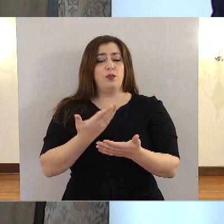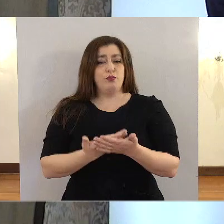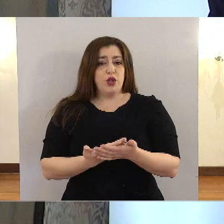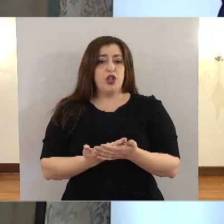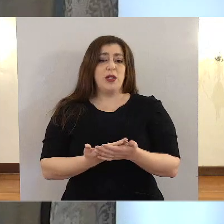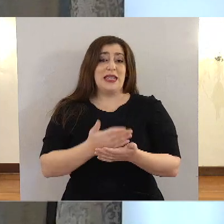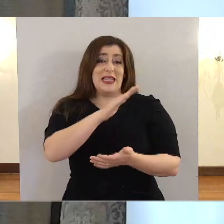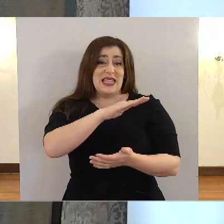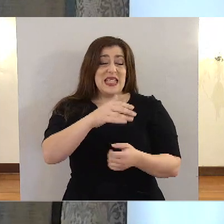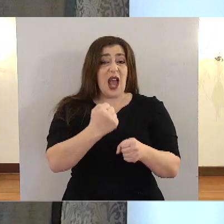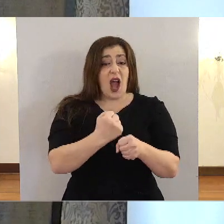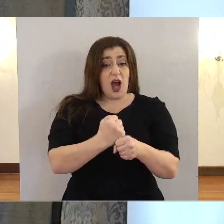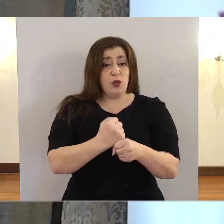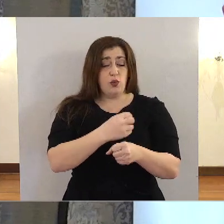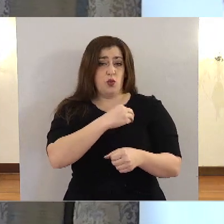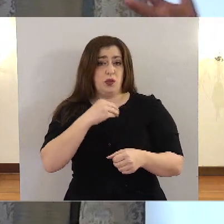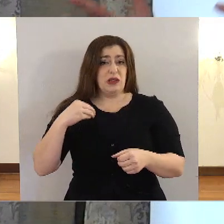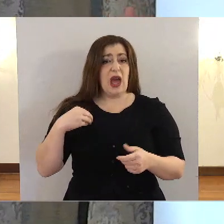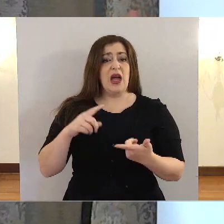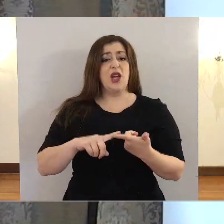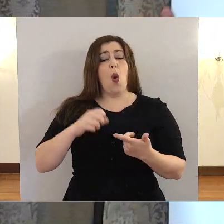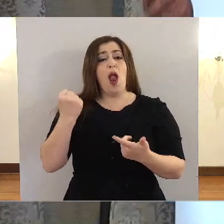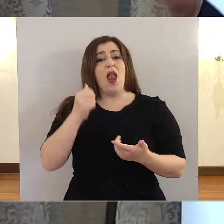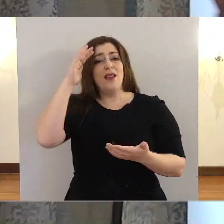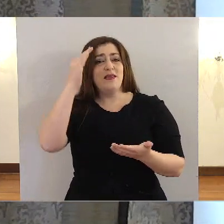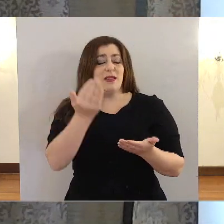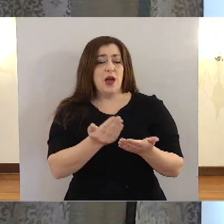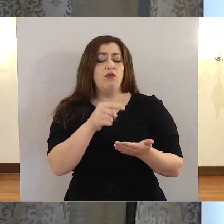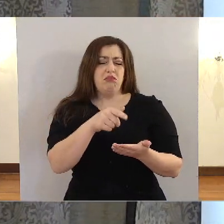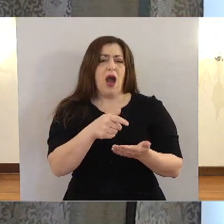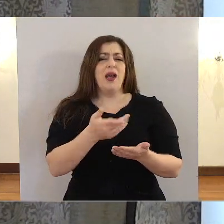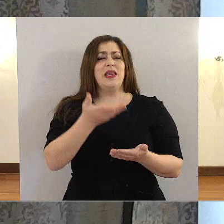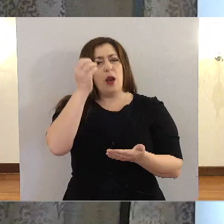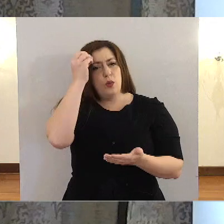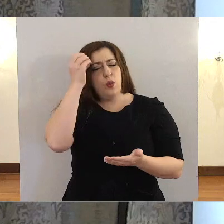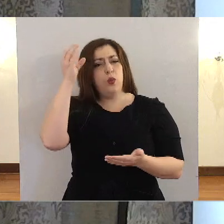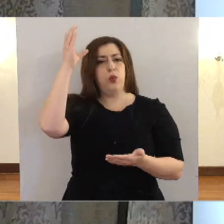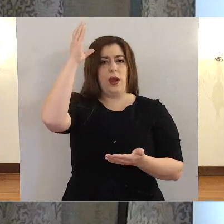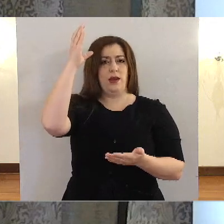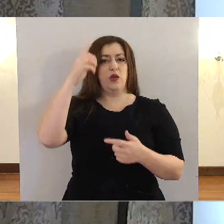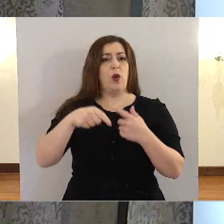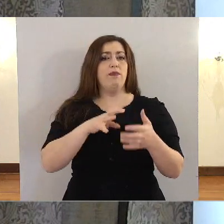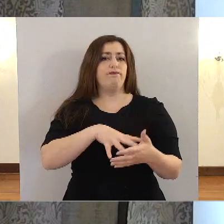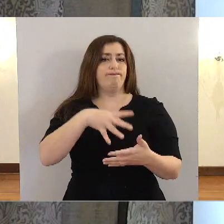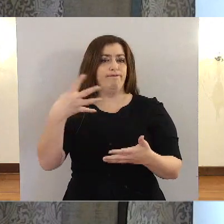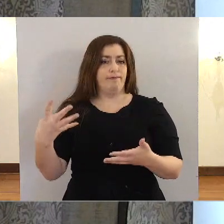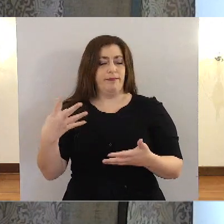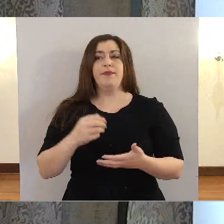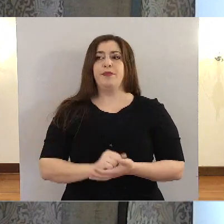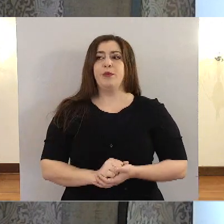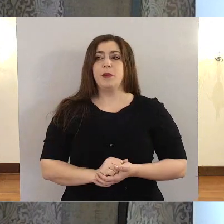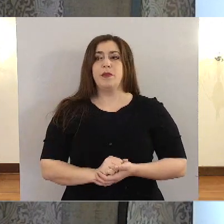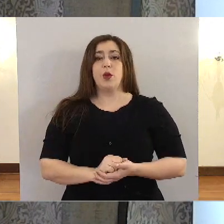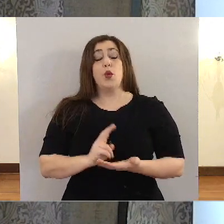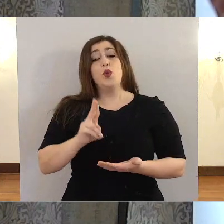capacity, also how to trying to open their doors in a more caring, meaningful, thoughtful, and open manner,